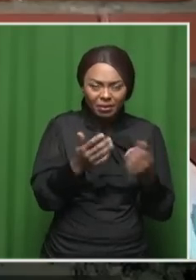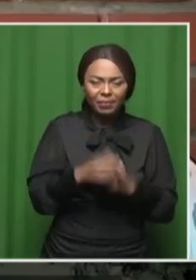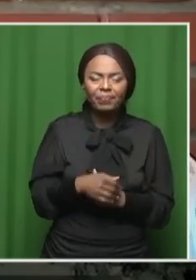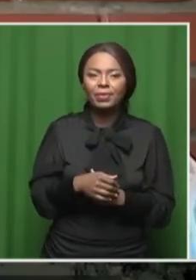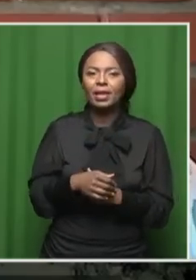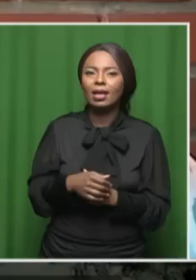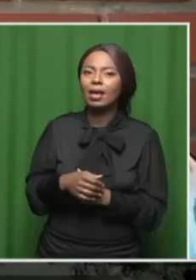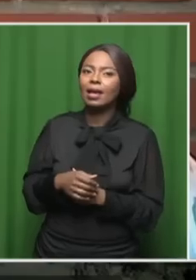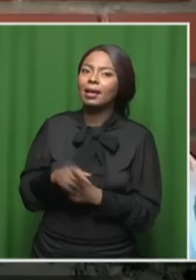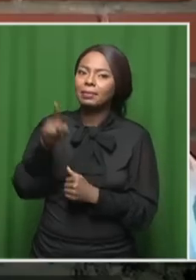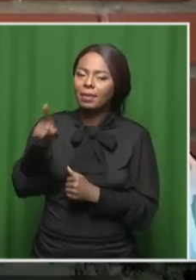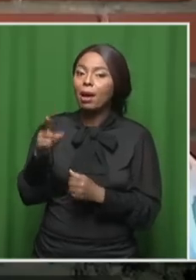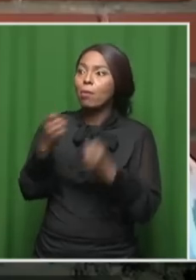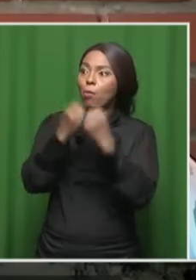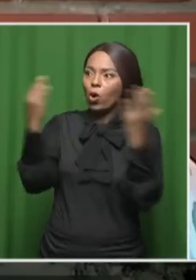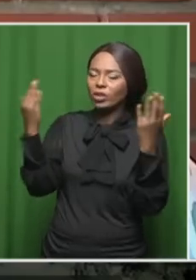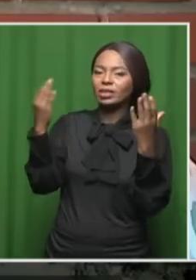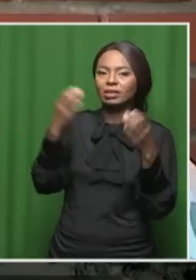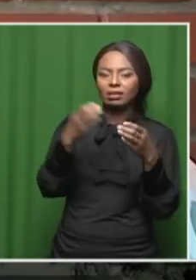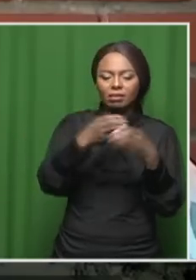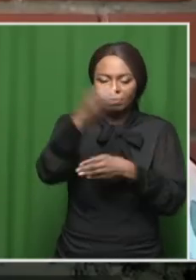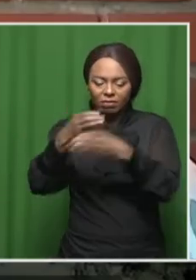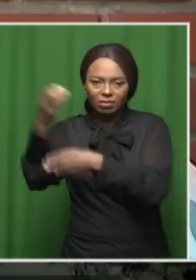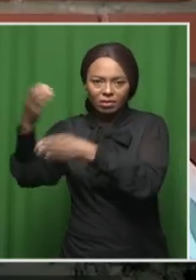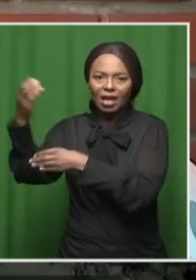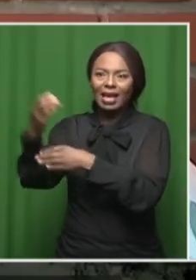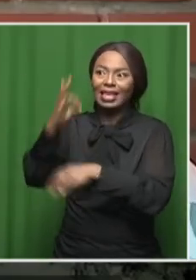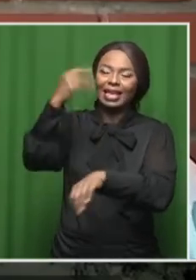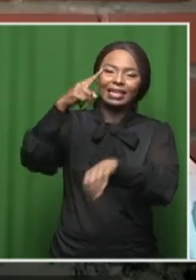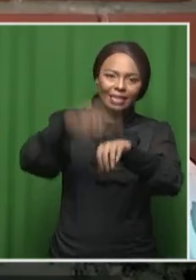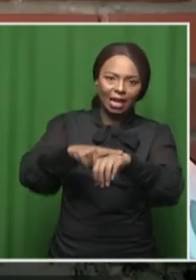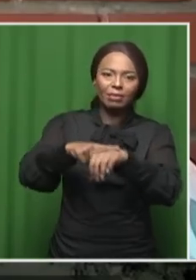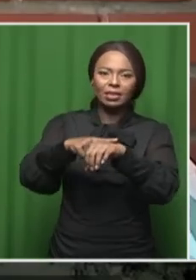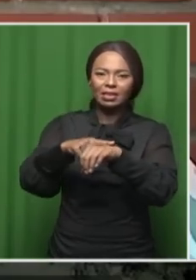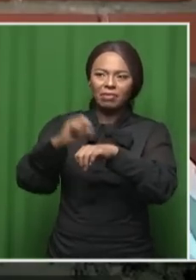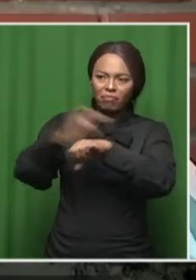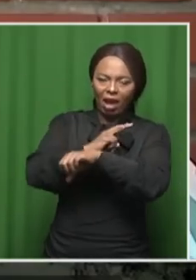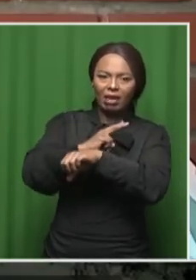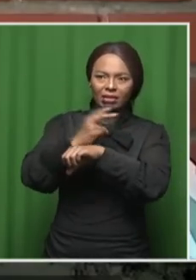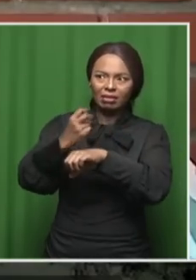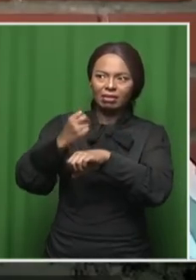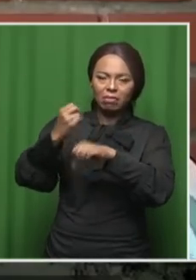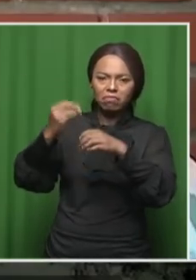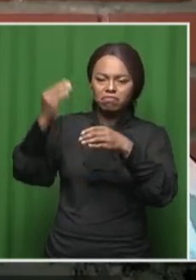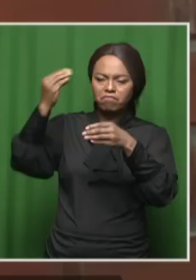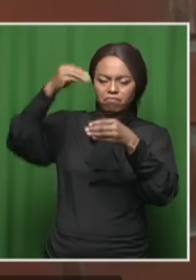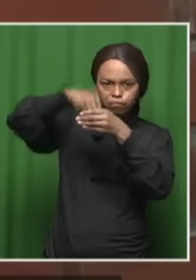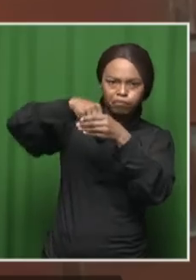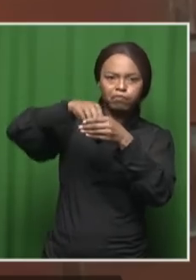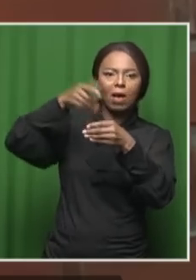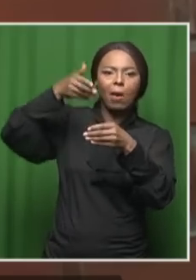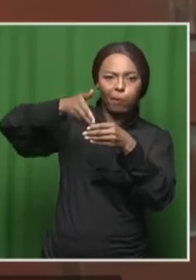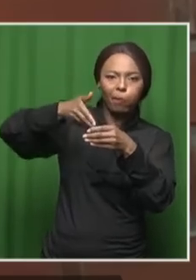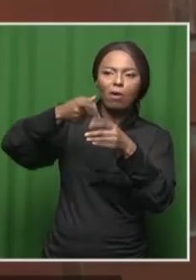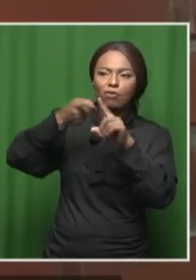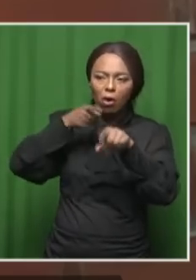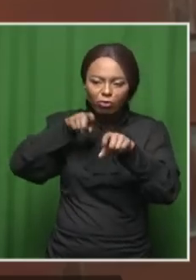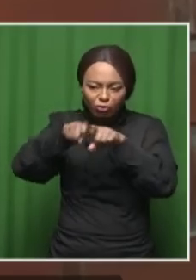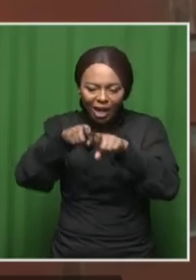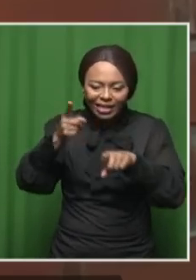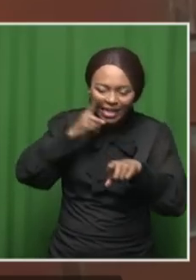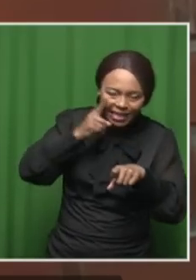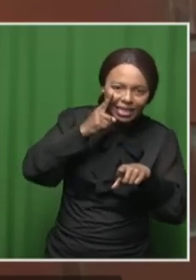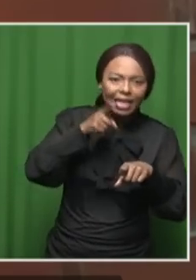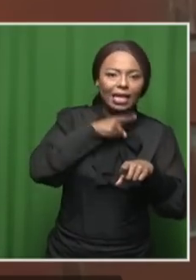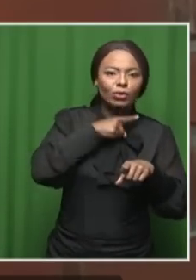But at this level, some of them were like 3 times higher from the tests that we had seen. Hence, we are also